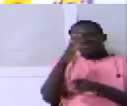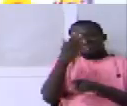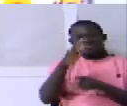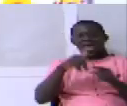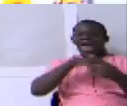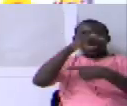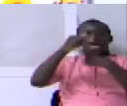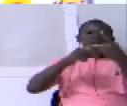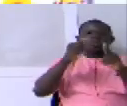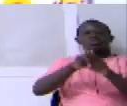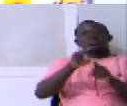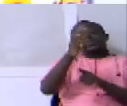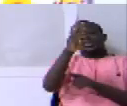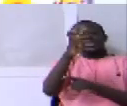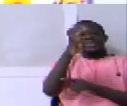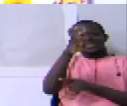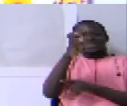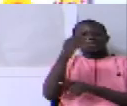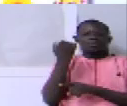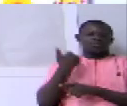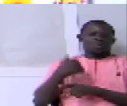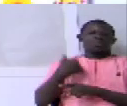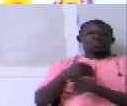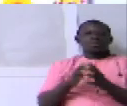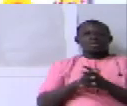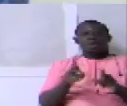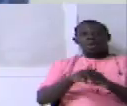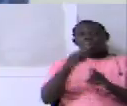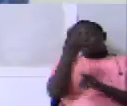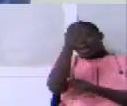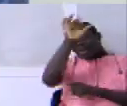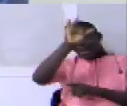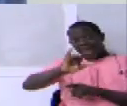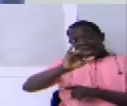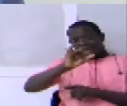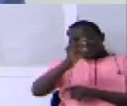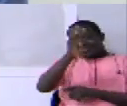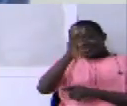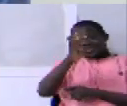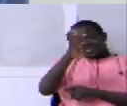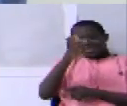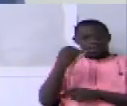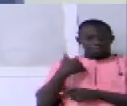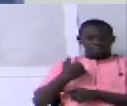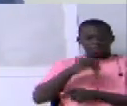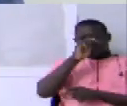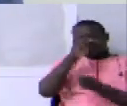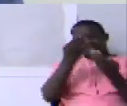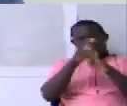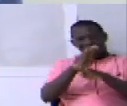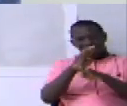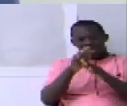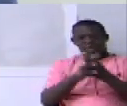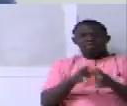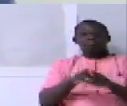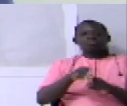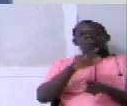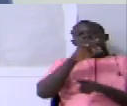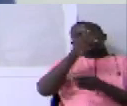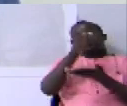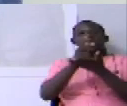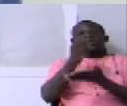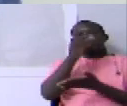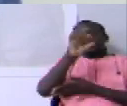fo mo tansa banyo. In just that 1 year? Sanji kilimu kono. Yes. Sedo ko ha. Have you ever heard